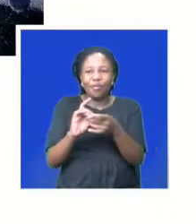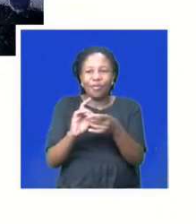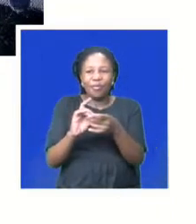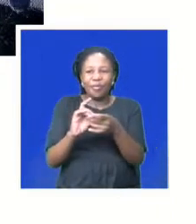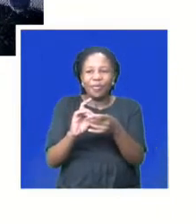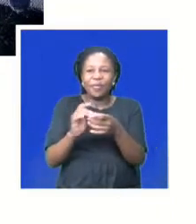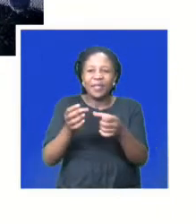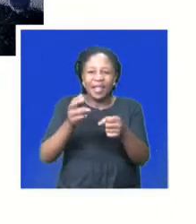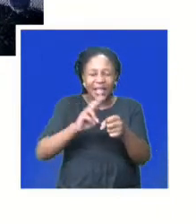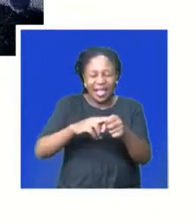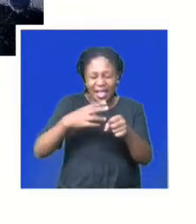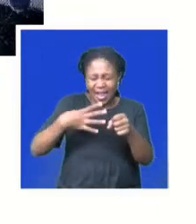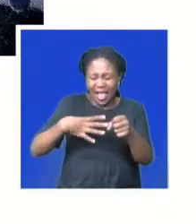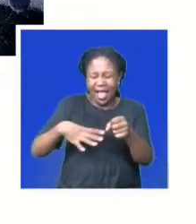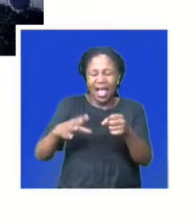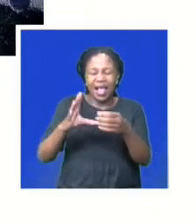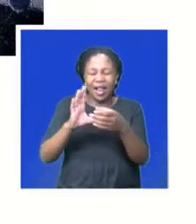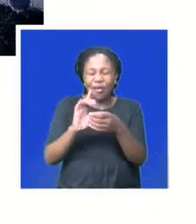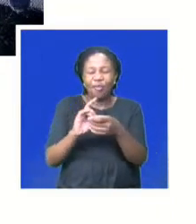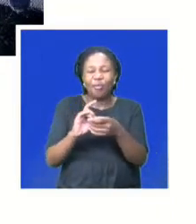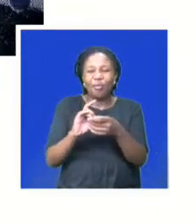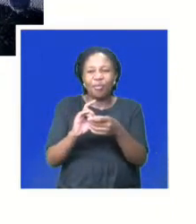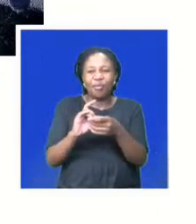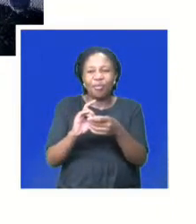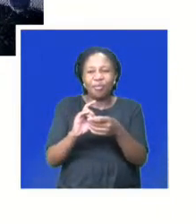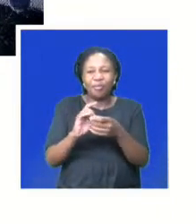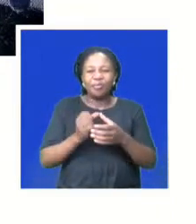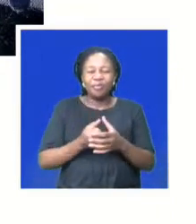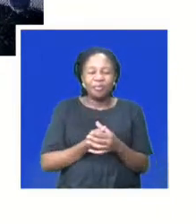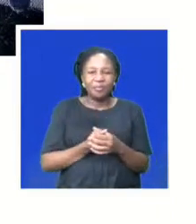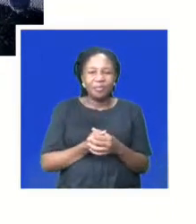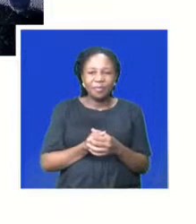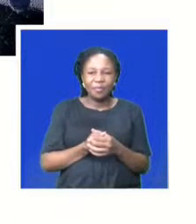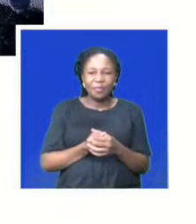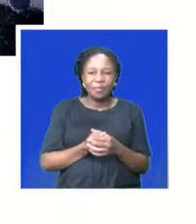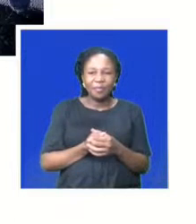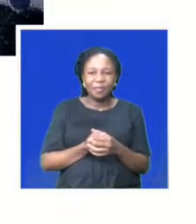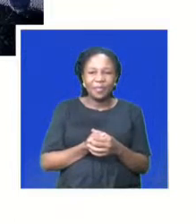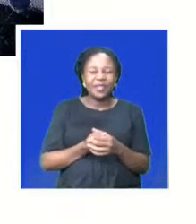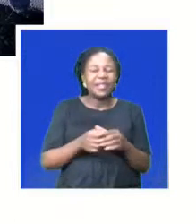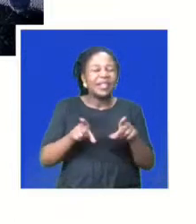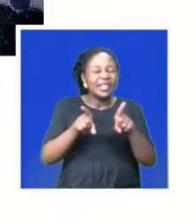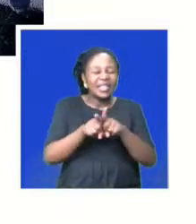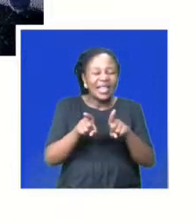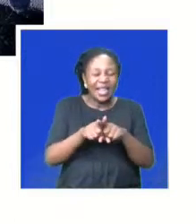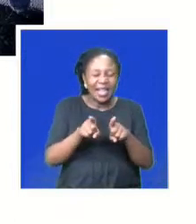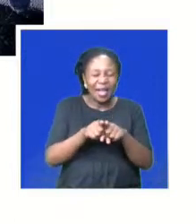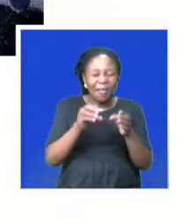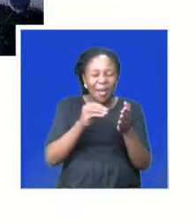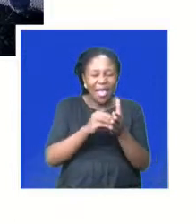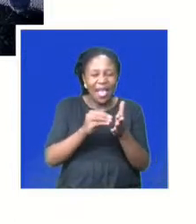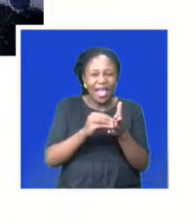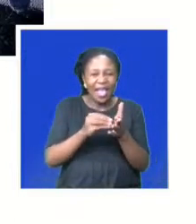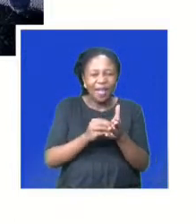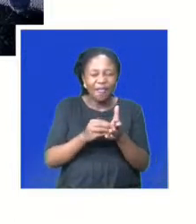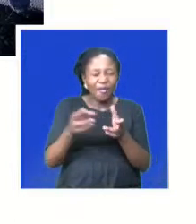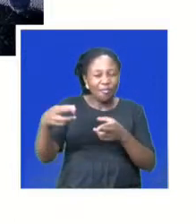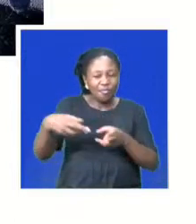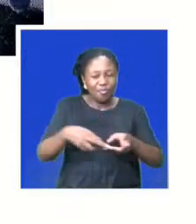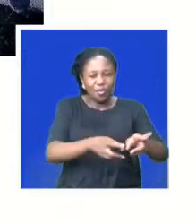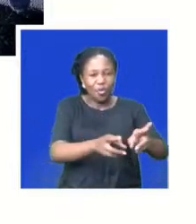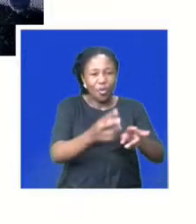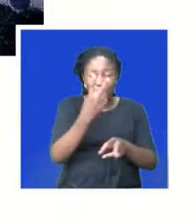This is another home. This is a road. The homes are next to the